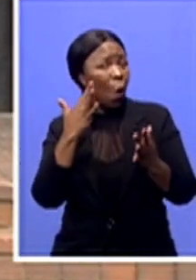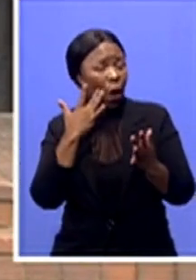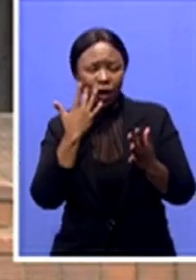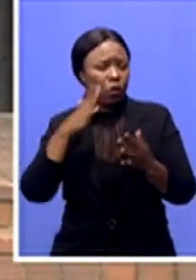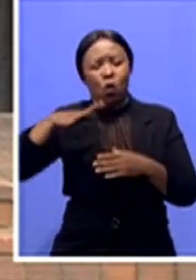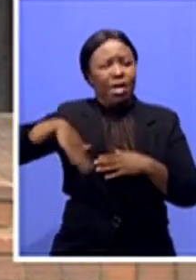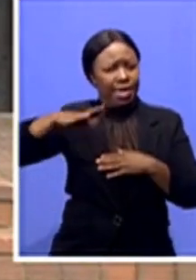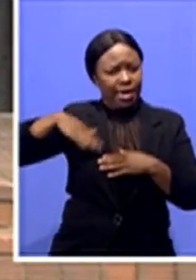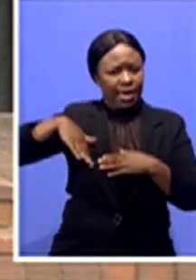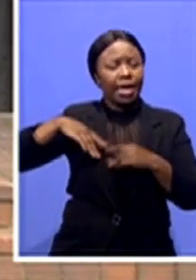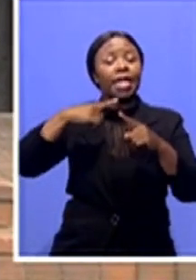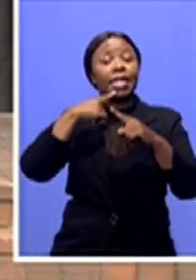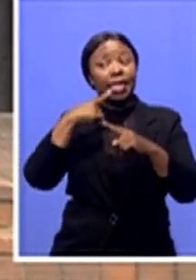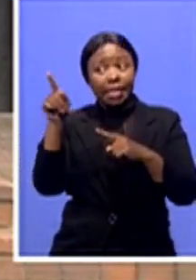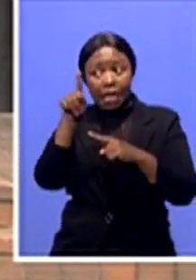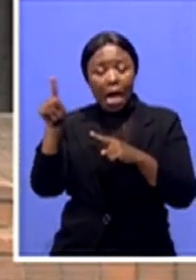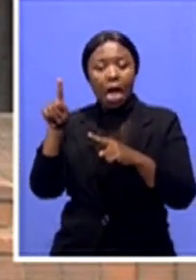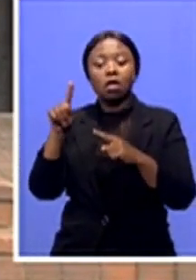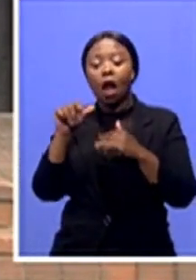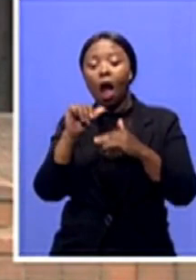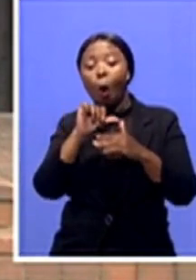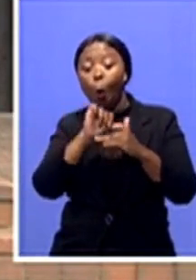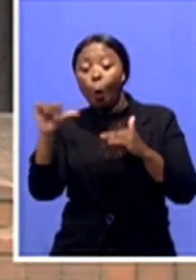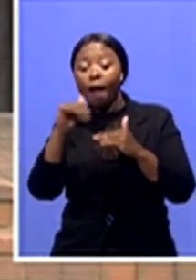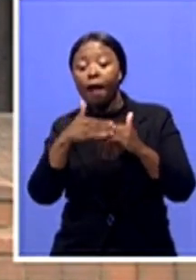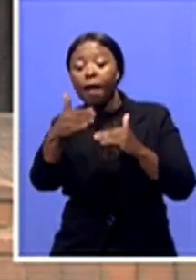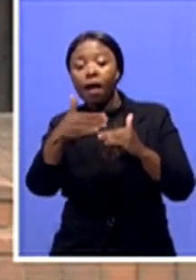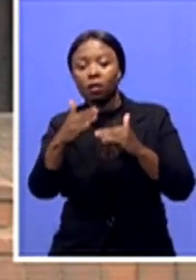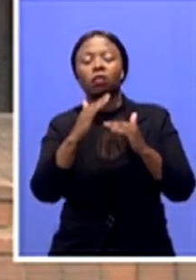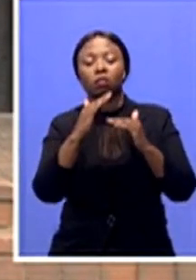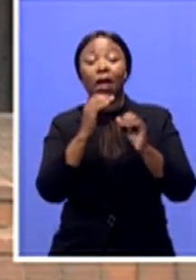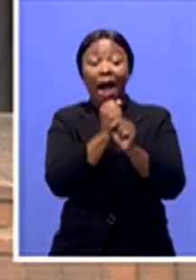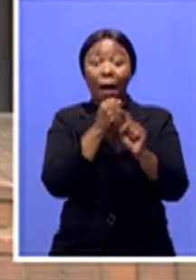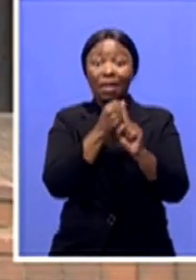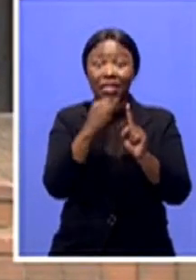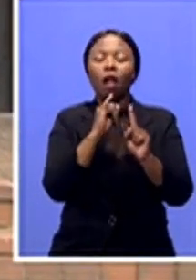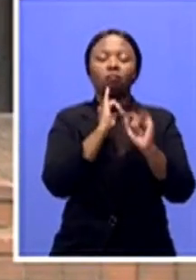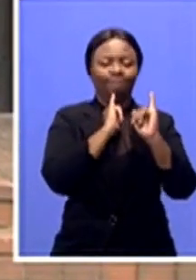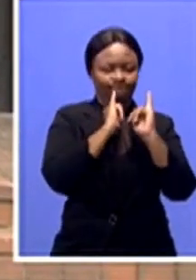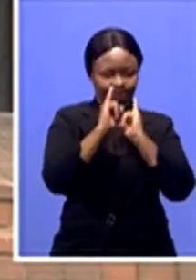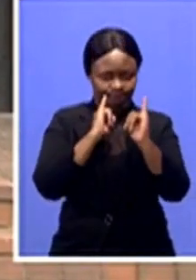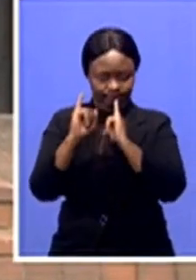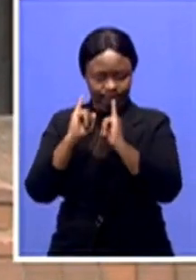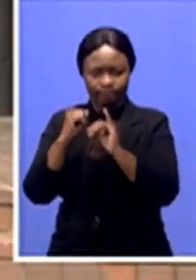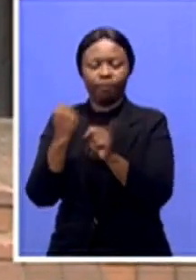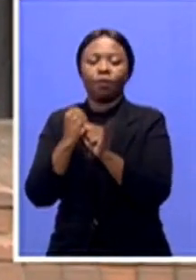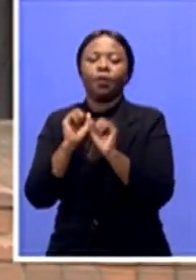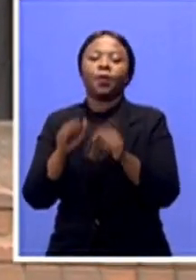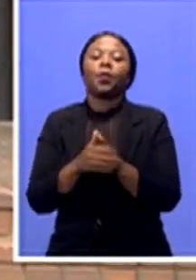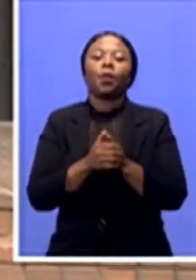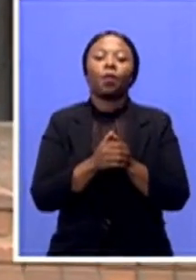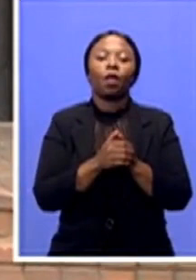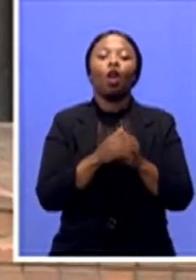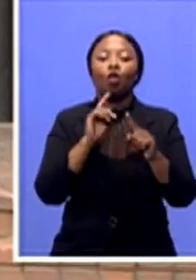in the coming weeks as they are campaigning. But what we do know and what we've heard from the grapevine is that the announcement of